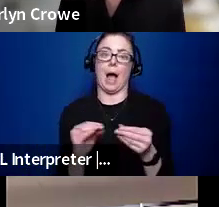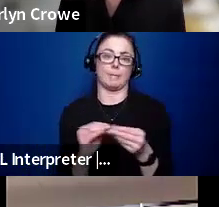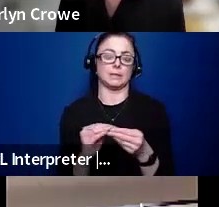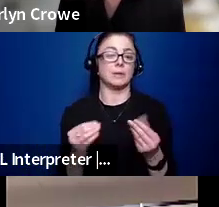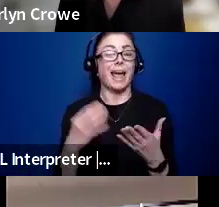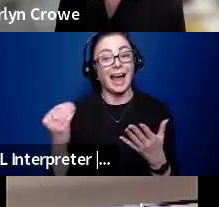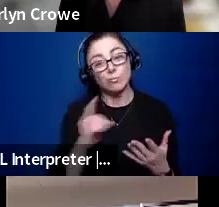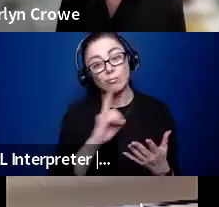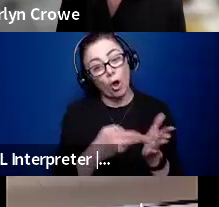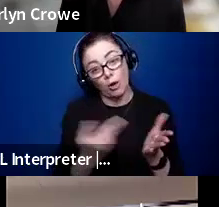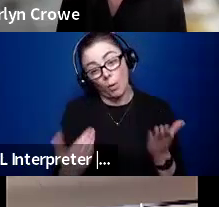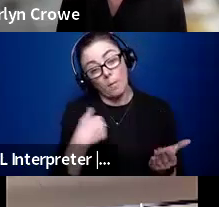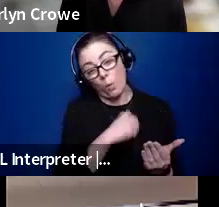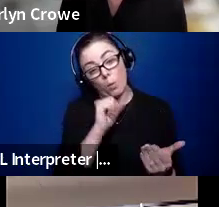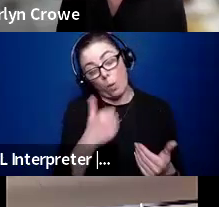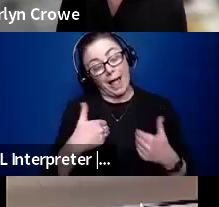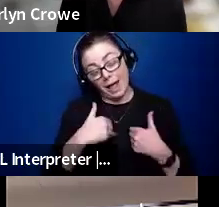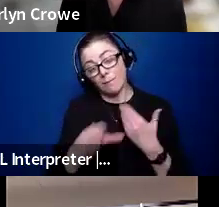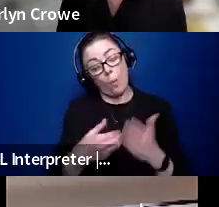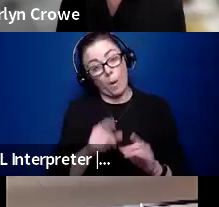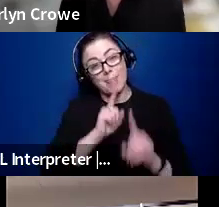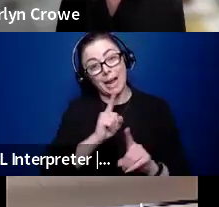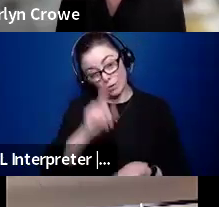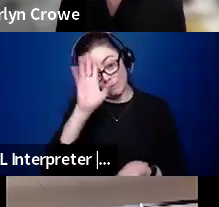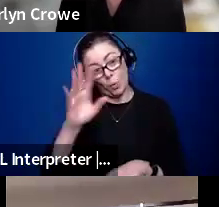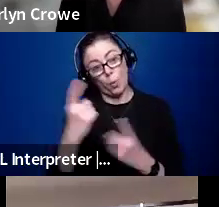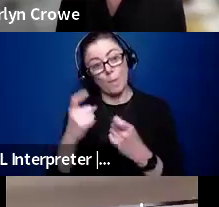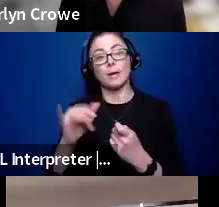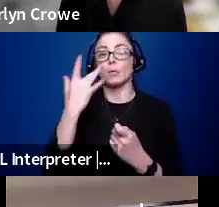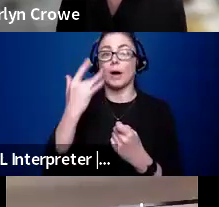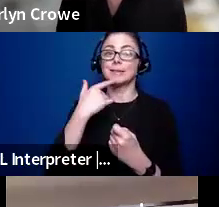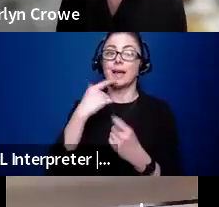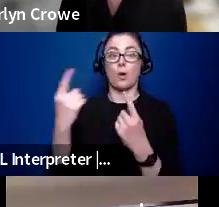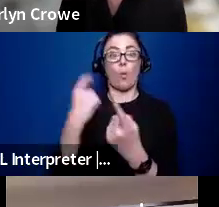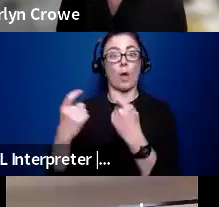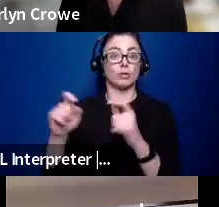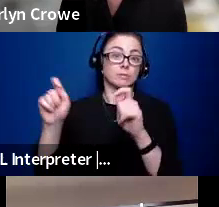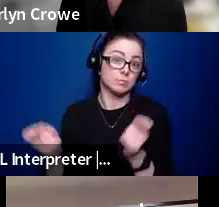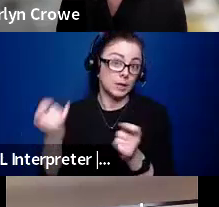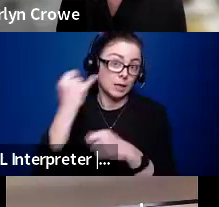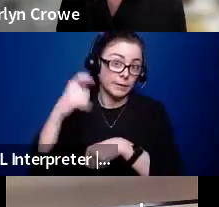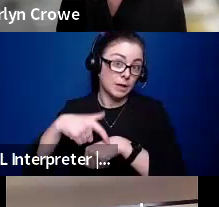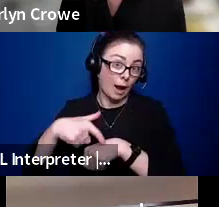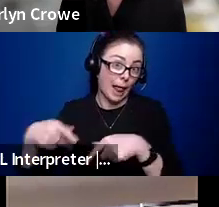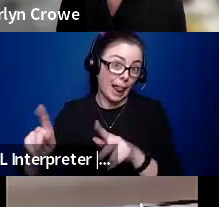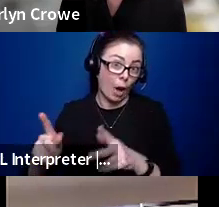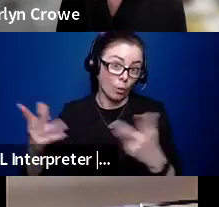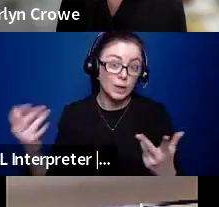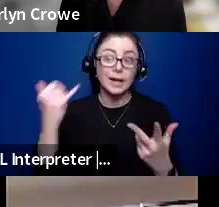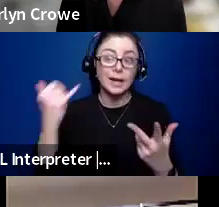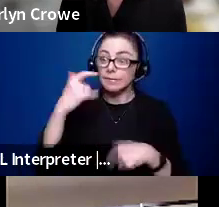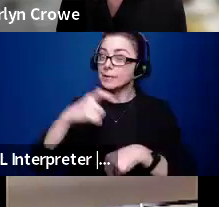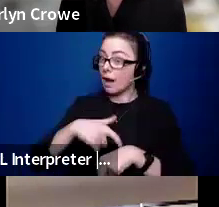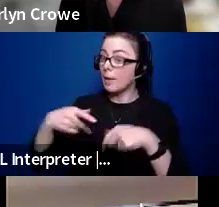of your questions, which is why at the bottom it says questions if time allow. If we do, we will